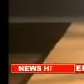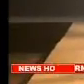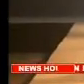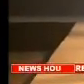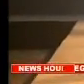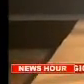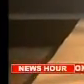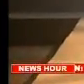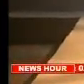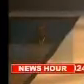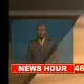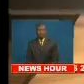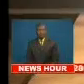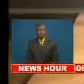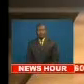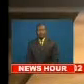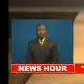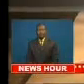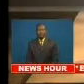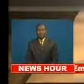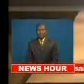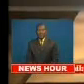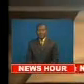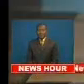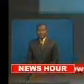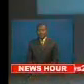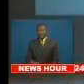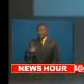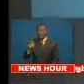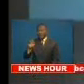Next was the Kofi Ansah Ashanti Kente collection.